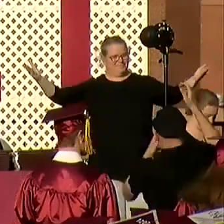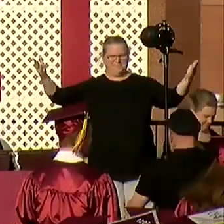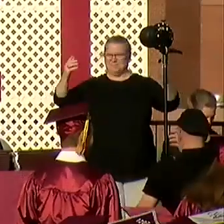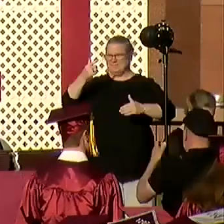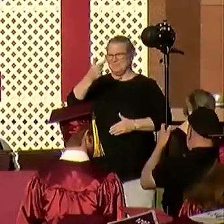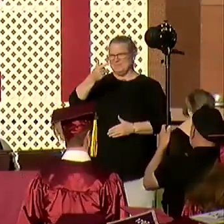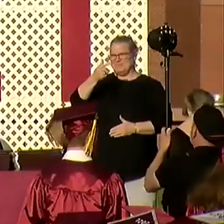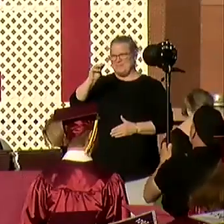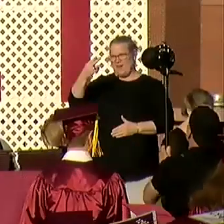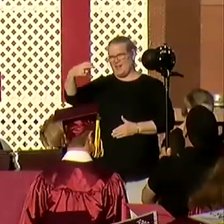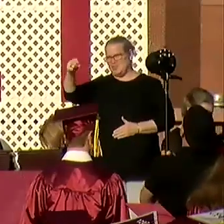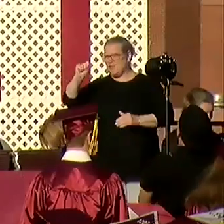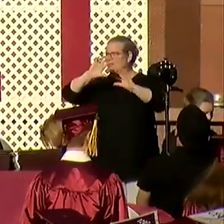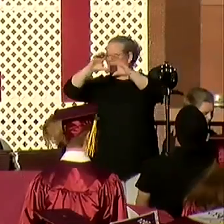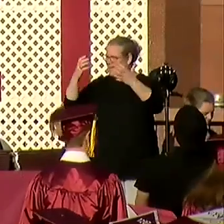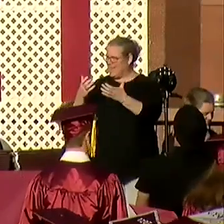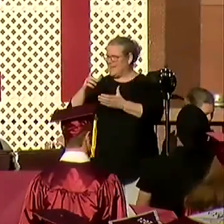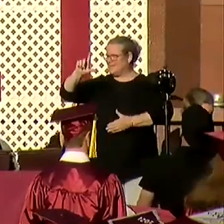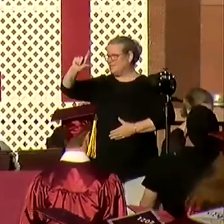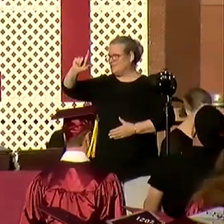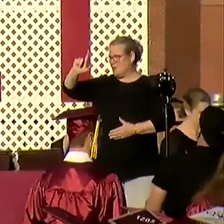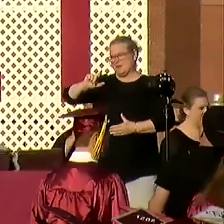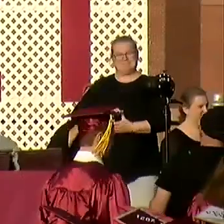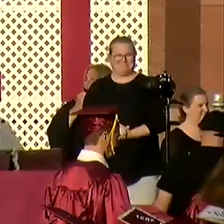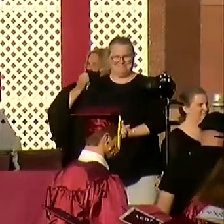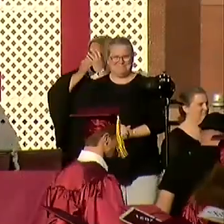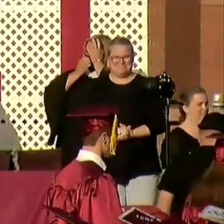Memorial High School class of 21.